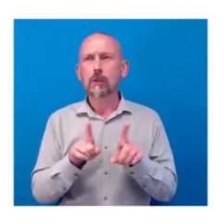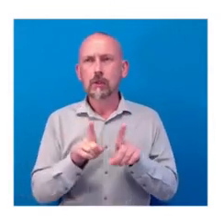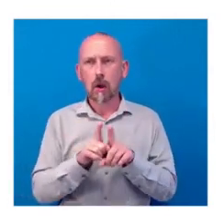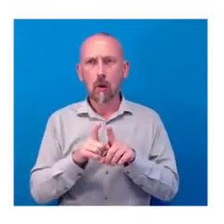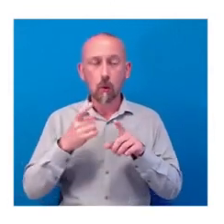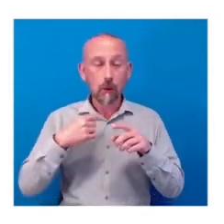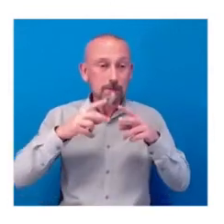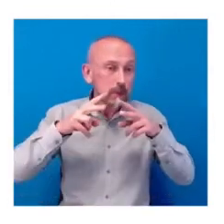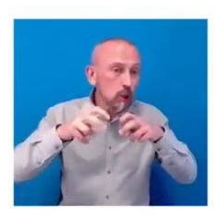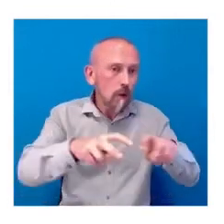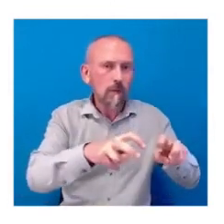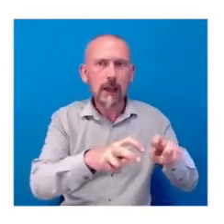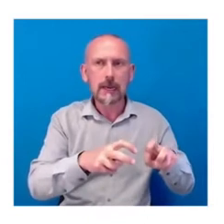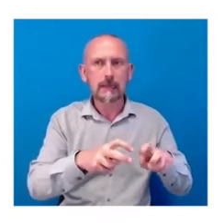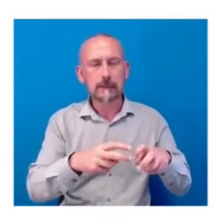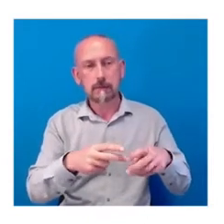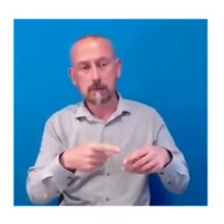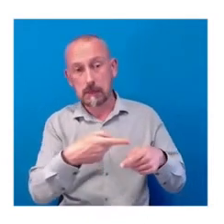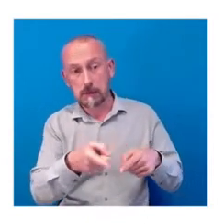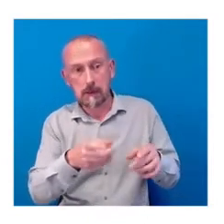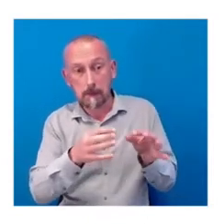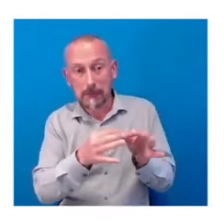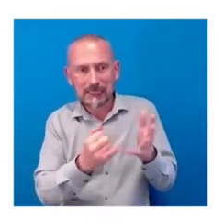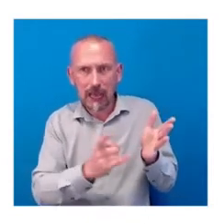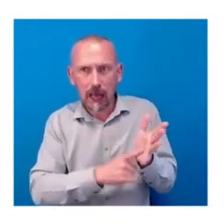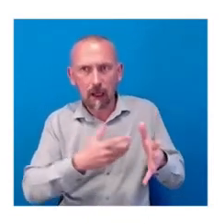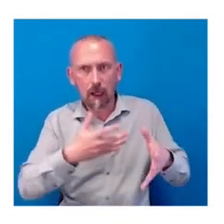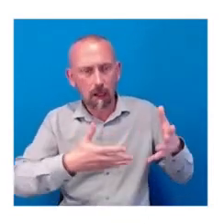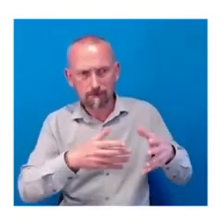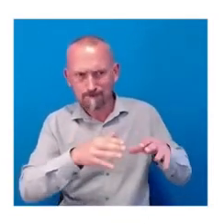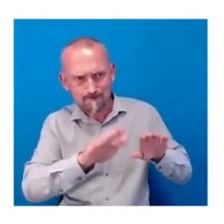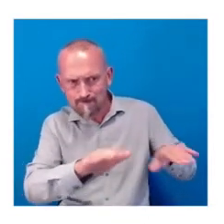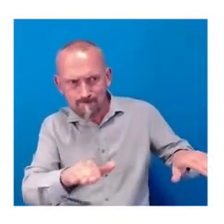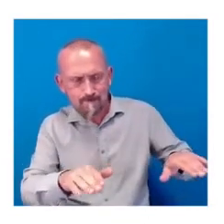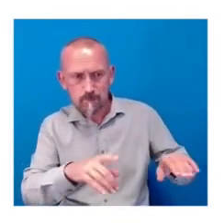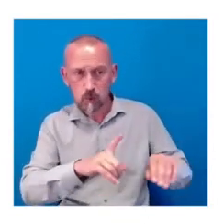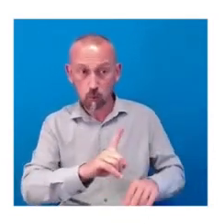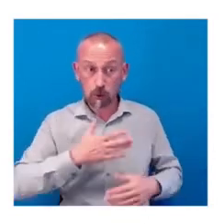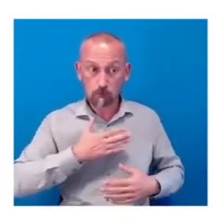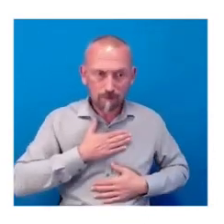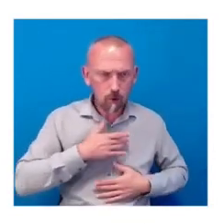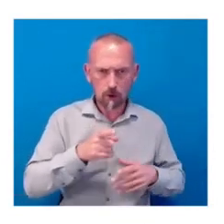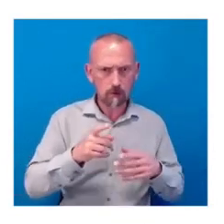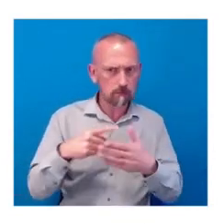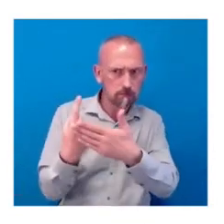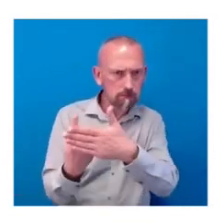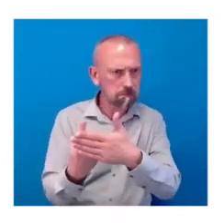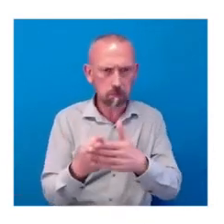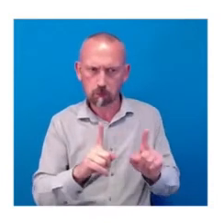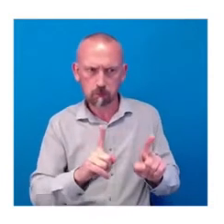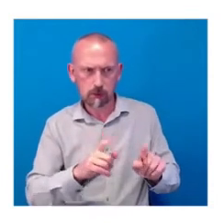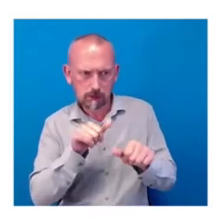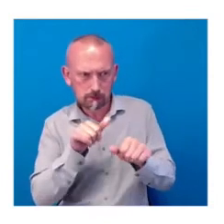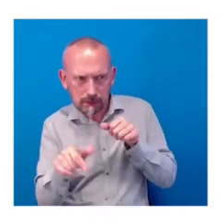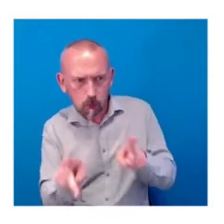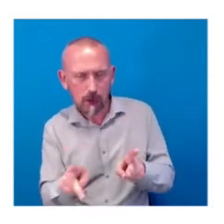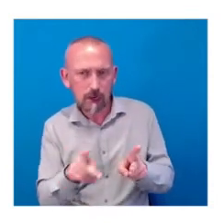users, for example, to look at preferences in that area. I think you mentioned as well all